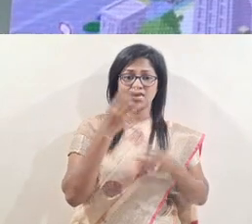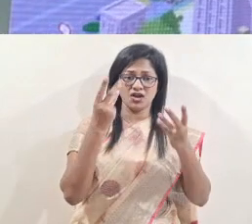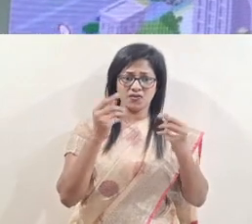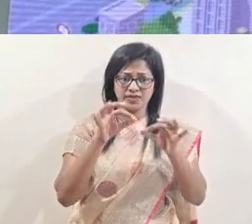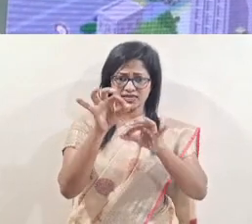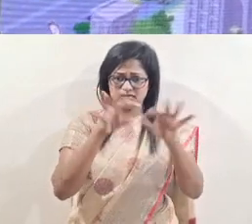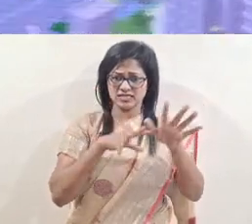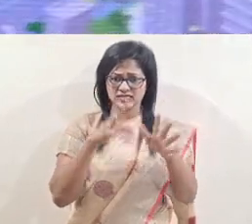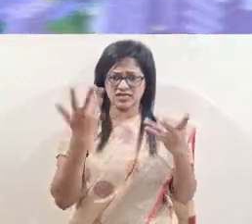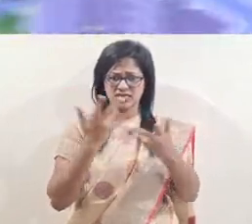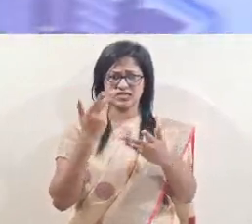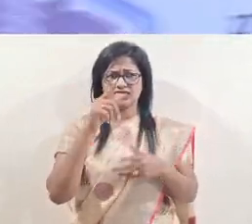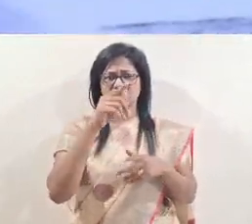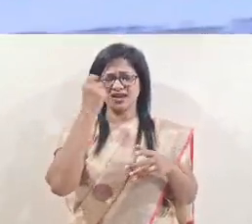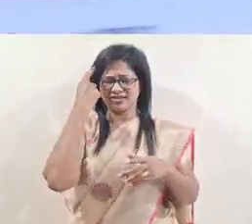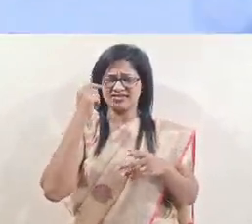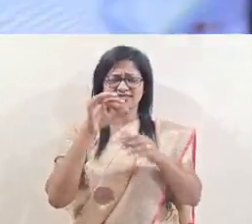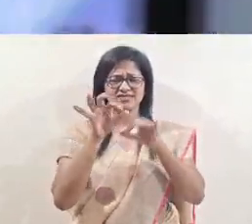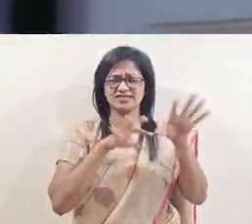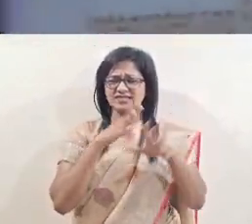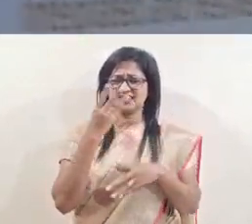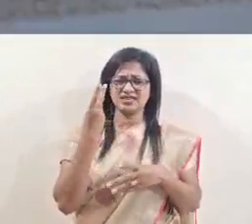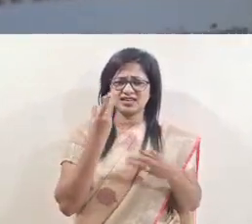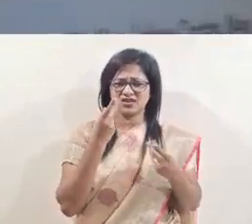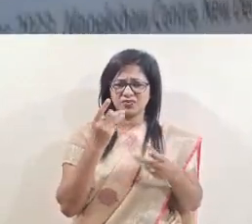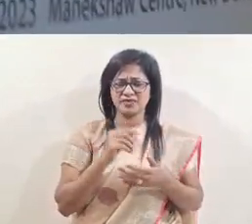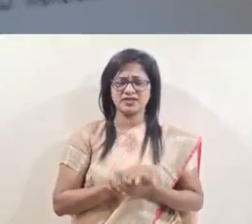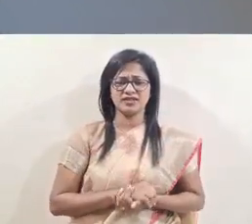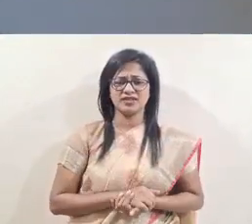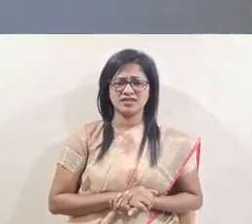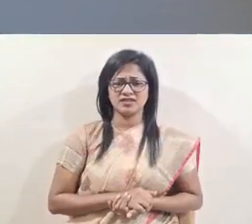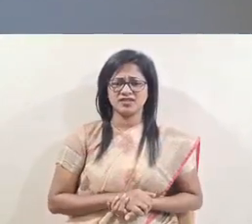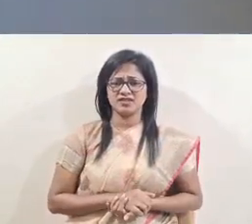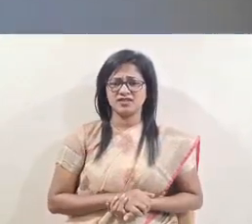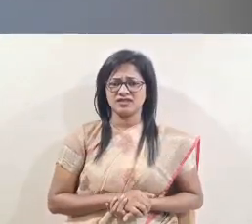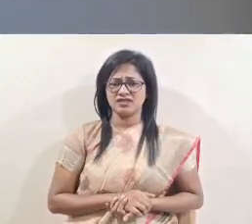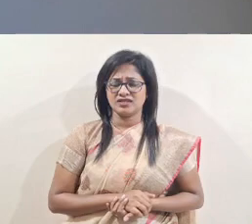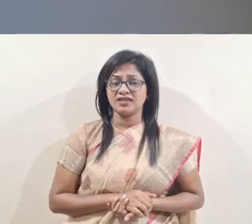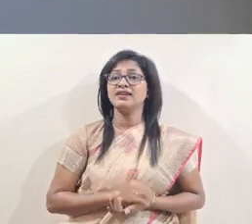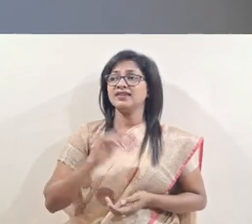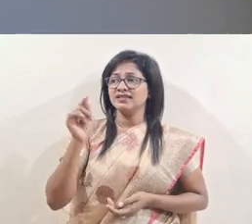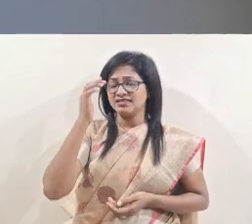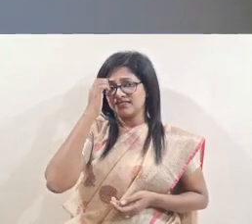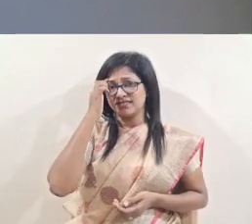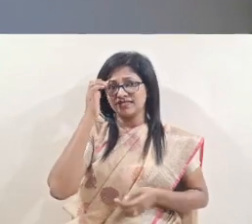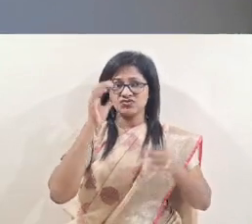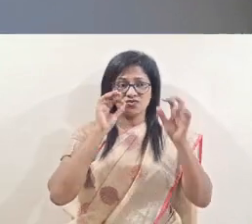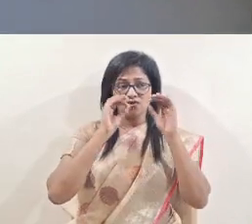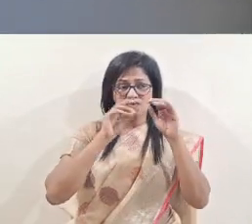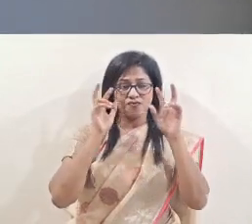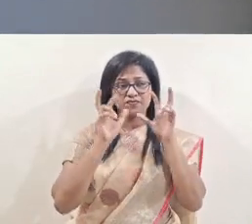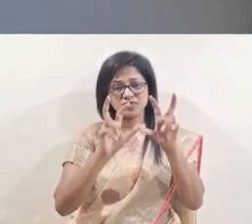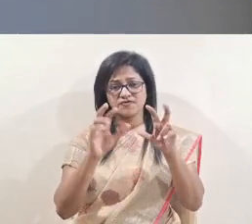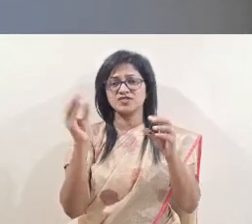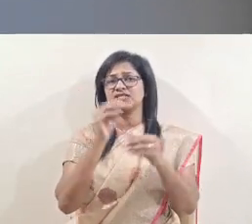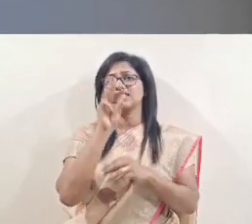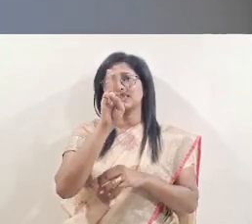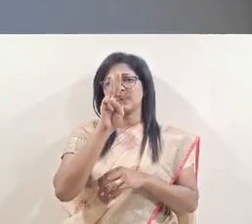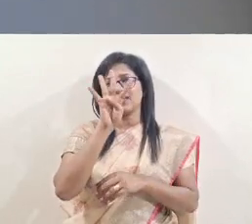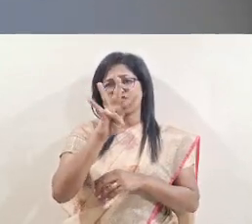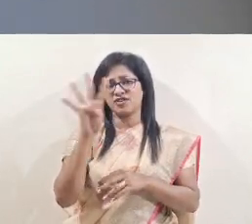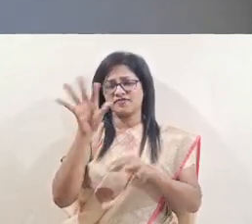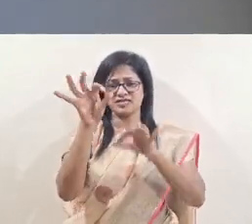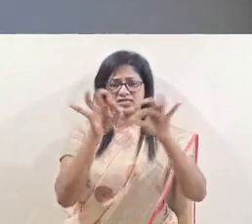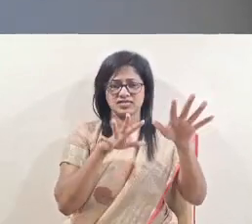for understanding that effect of city size? Since we consider the observation 344, we just divided